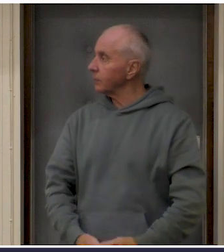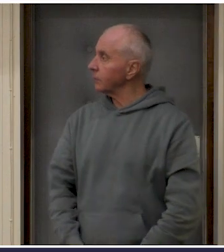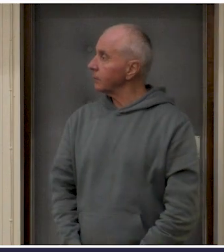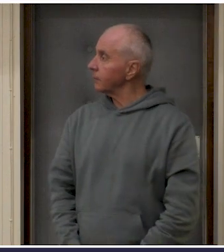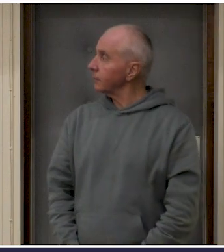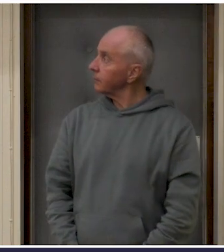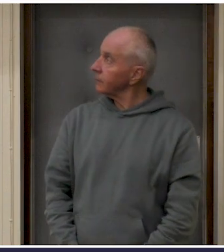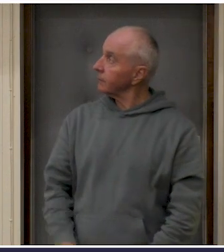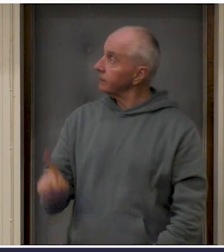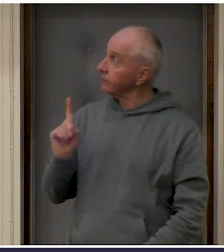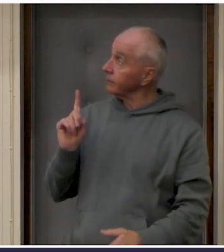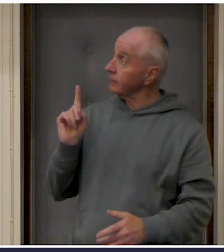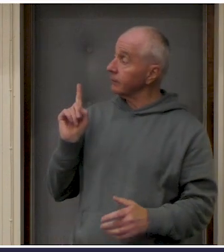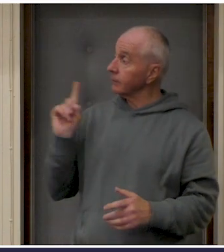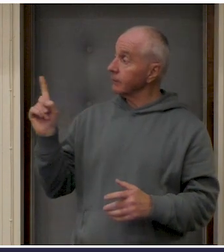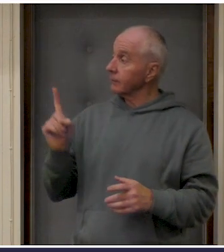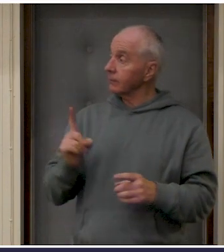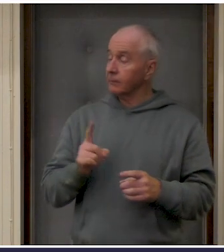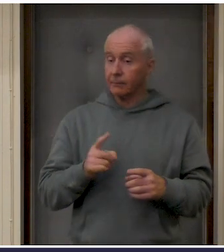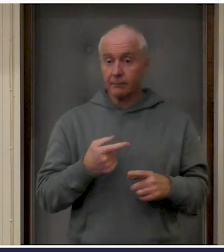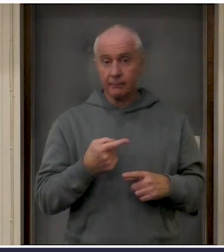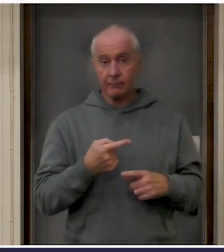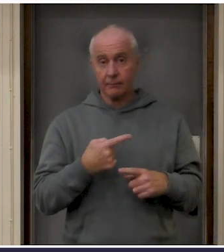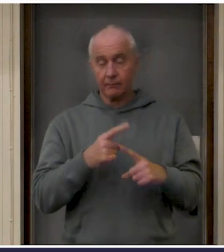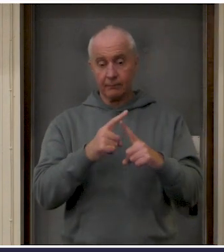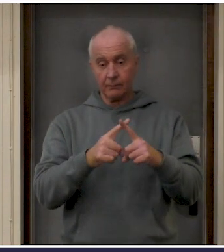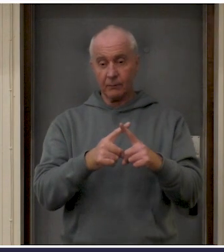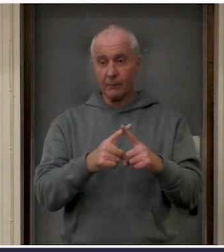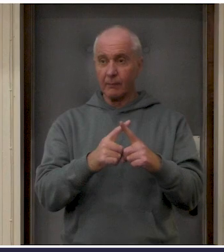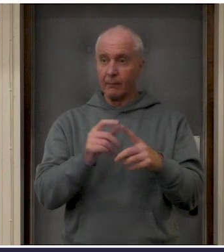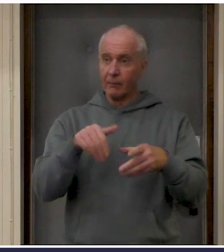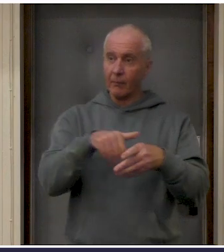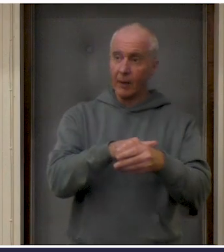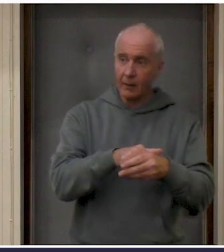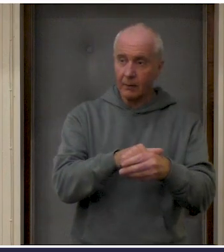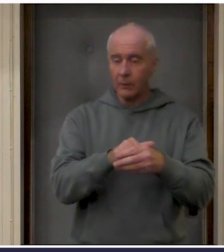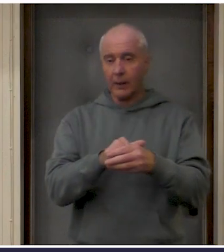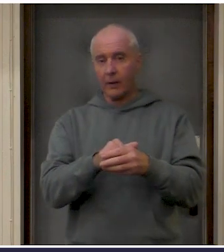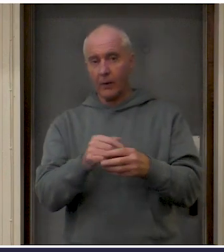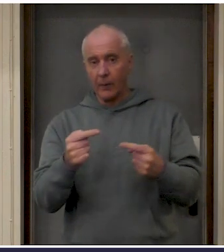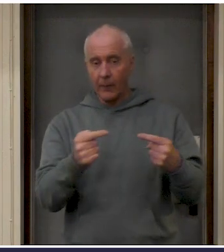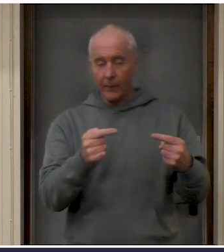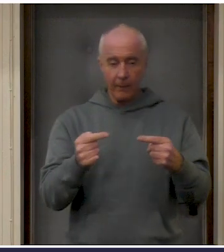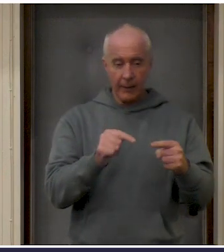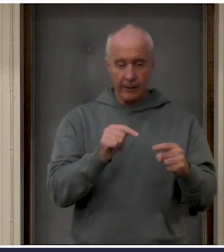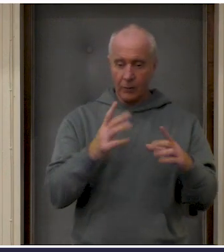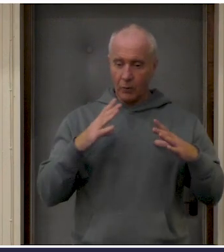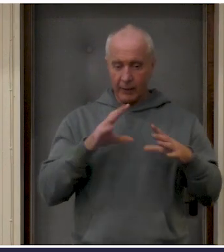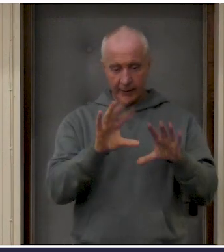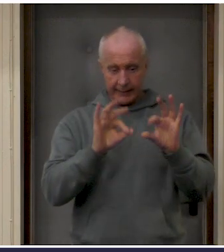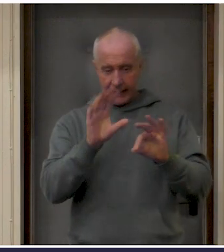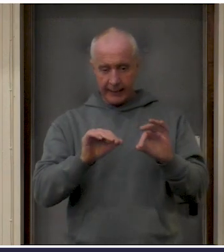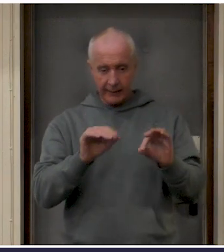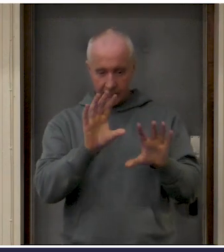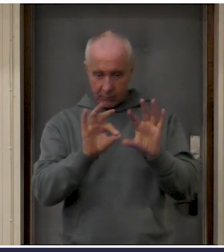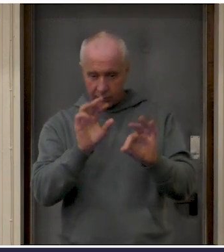And so this is the state of play. So anything with a cross in it is part of a competition that has been down selected,